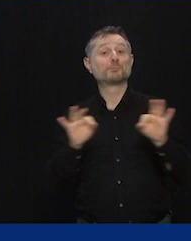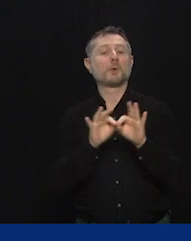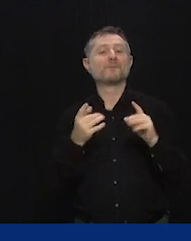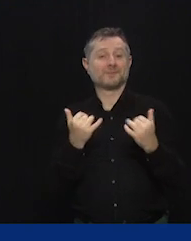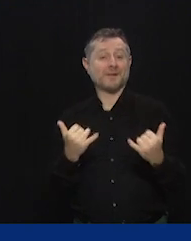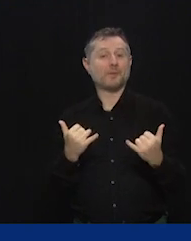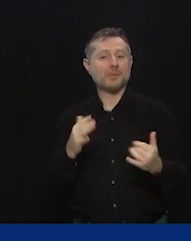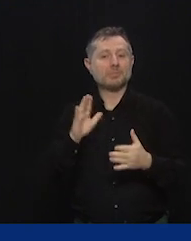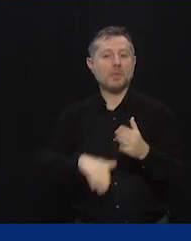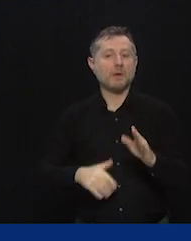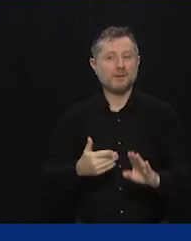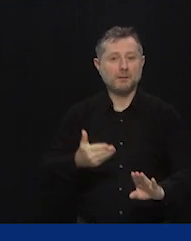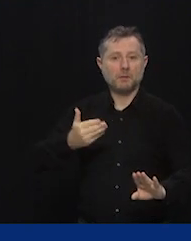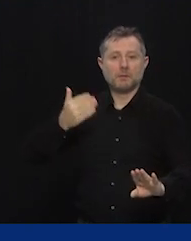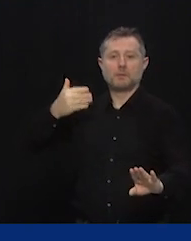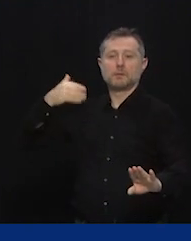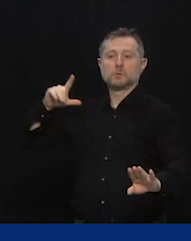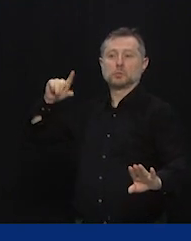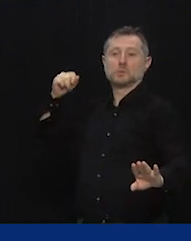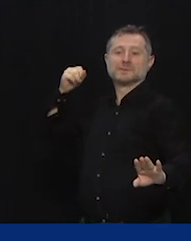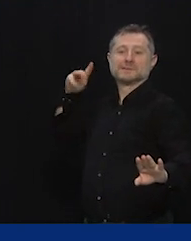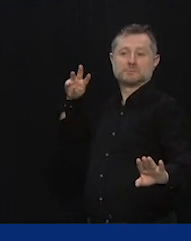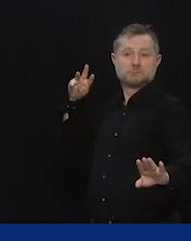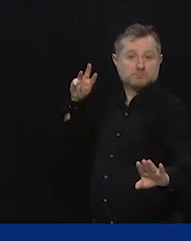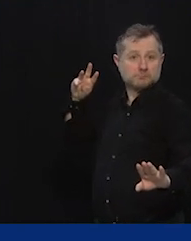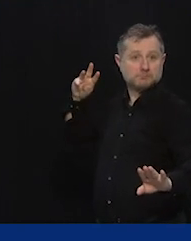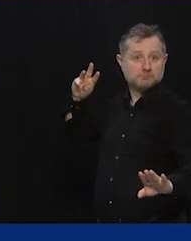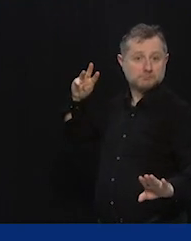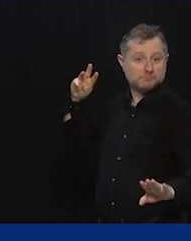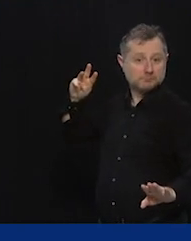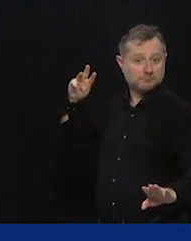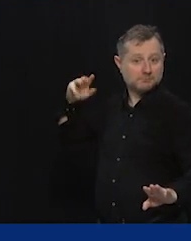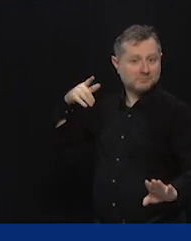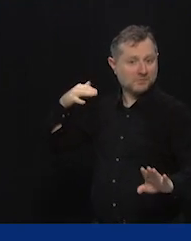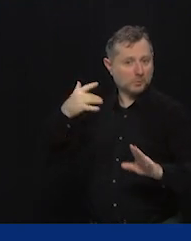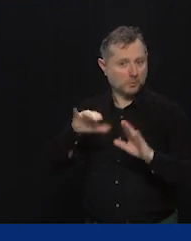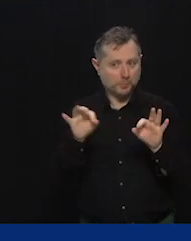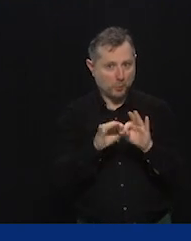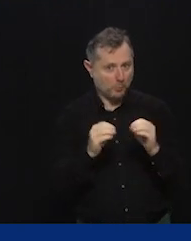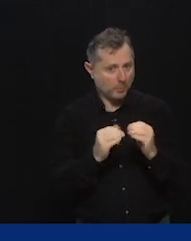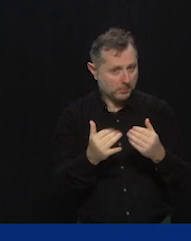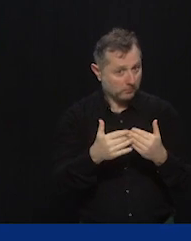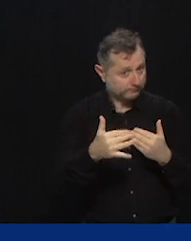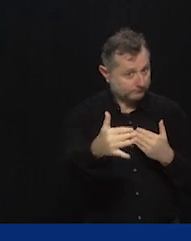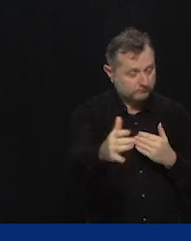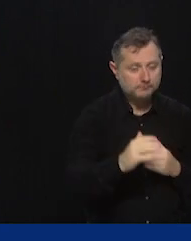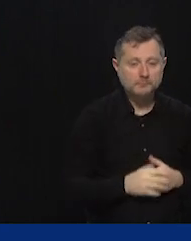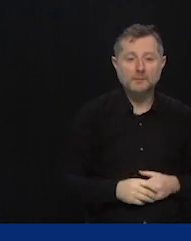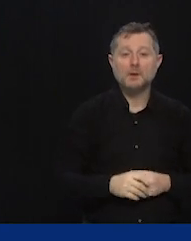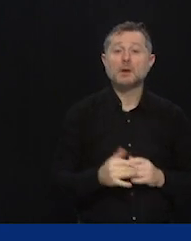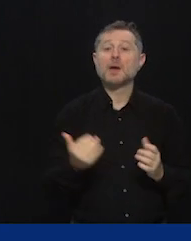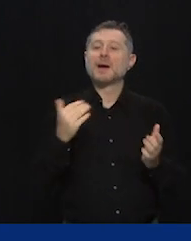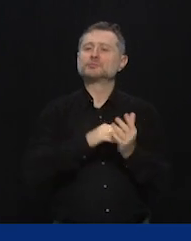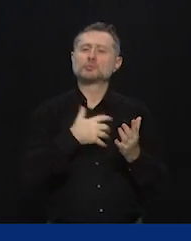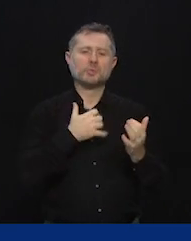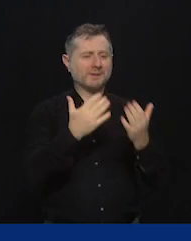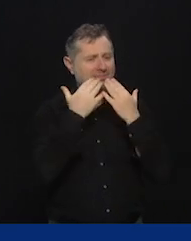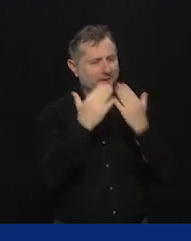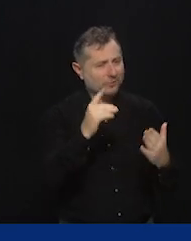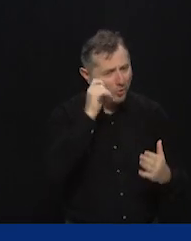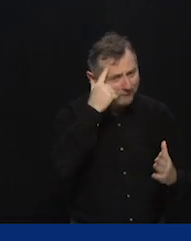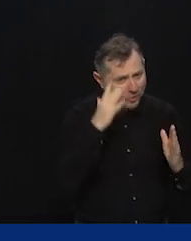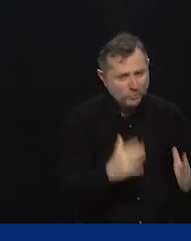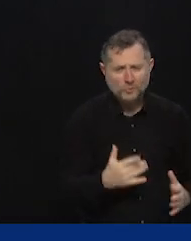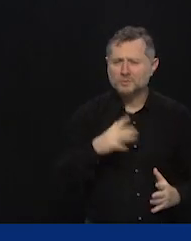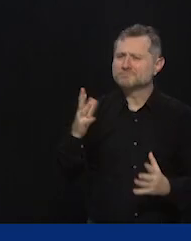that's a great step for our state to take. I once again got to thank the governor, Governor Hochul, for her compassion and vision for the families throughout